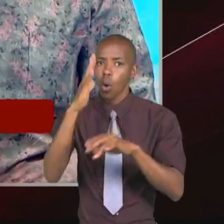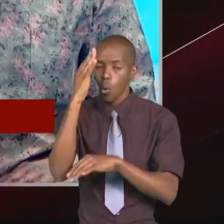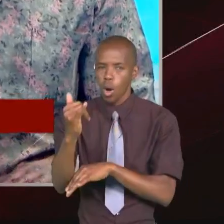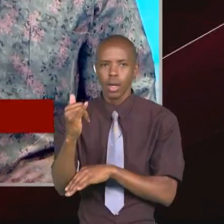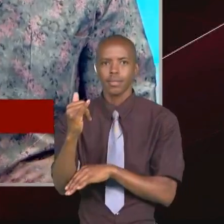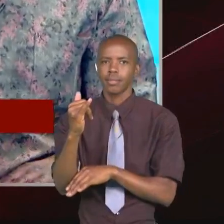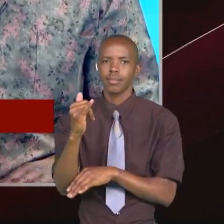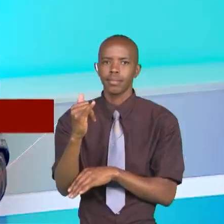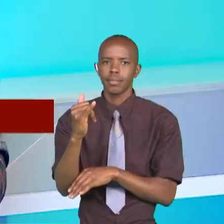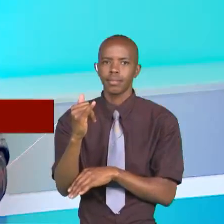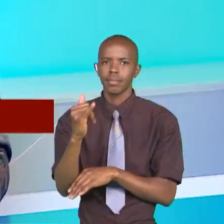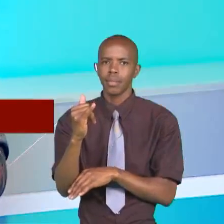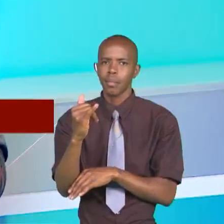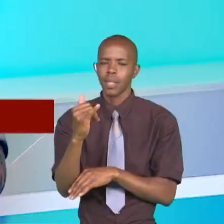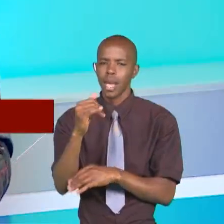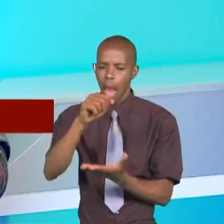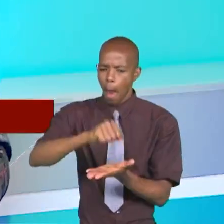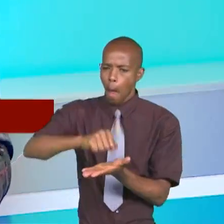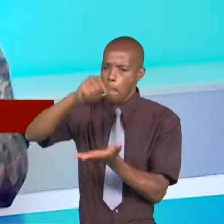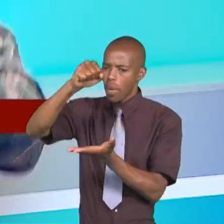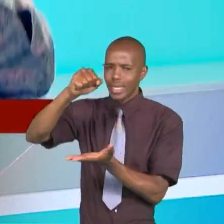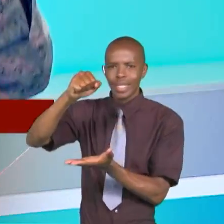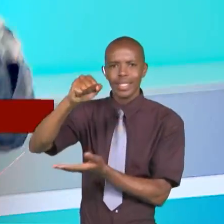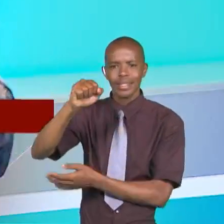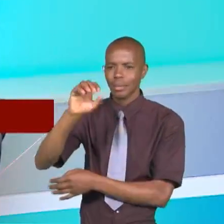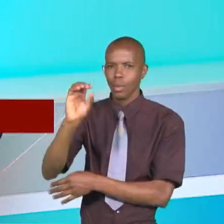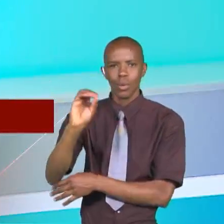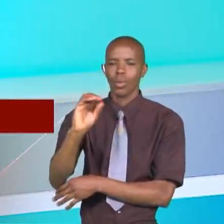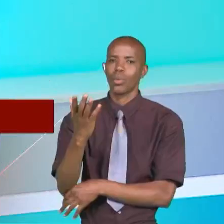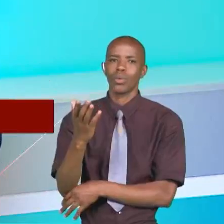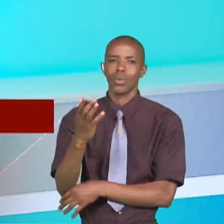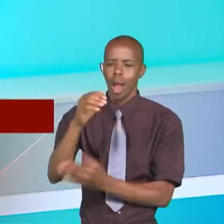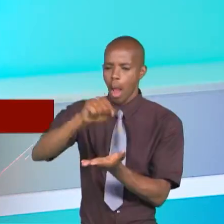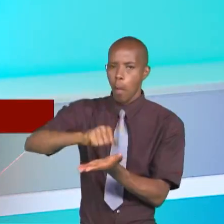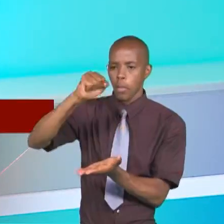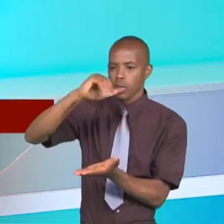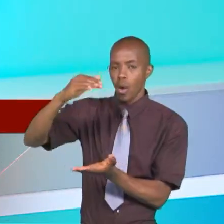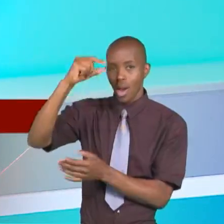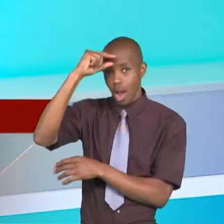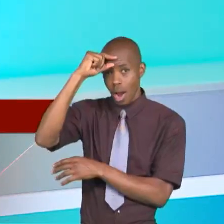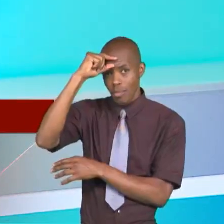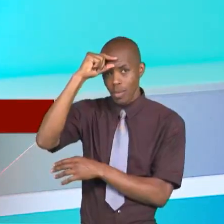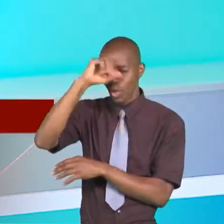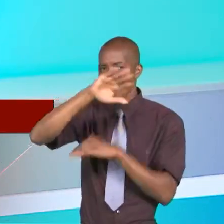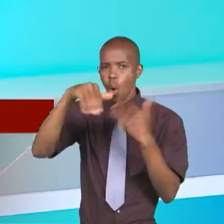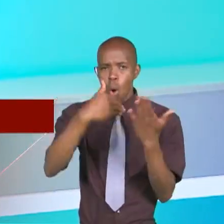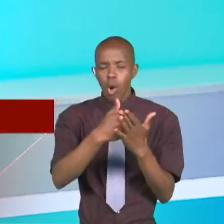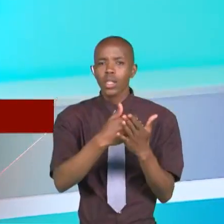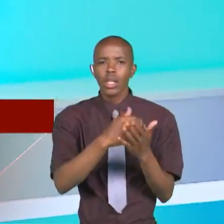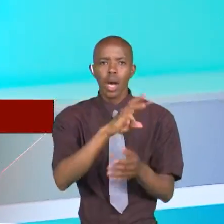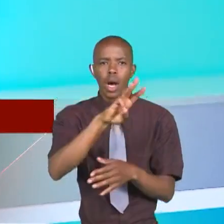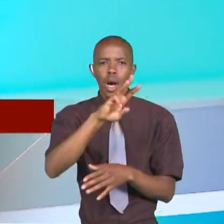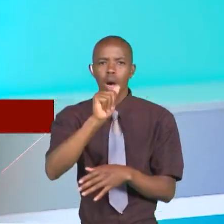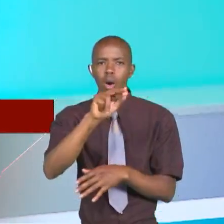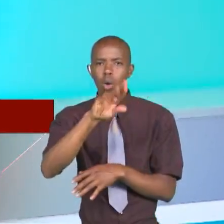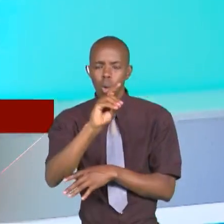no single element of budget they don't know. Because those budgets of the county government, they all belong to their wards. So